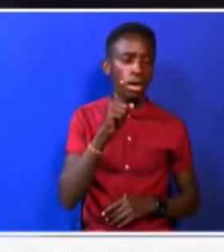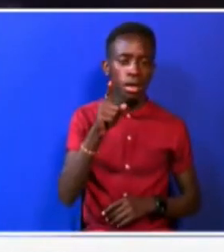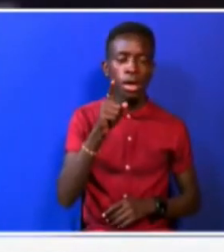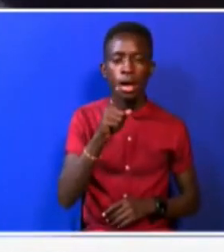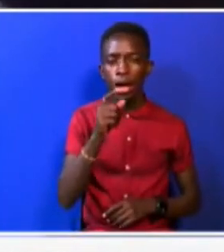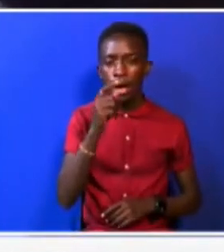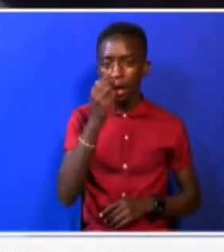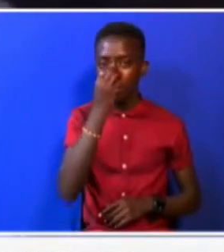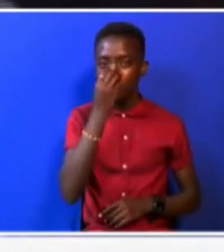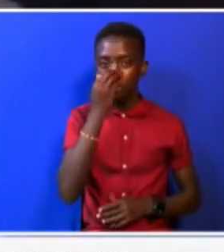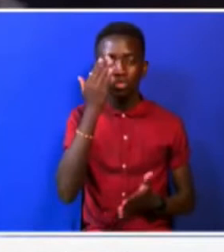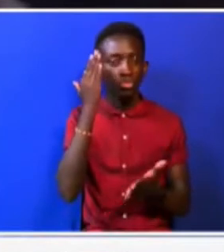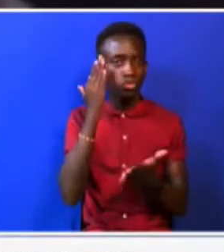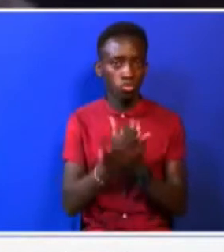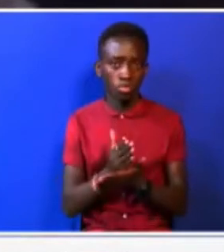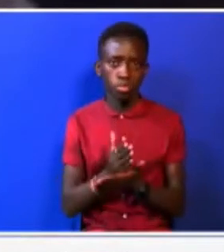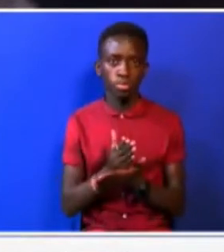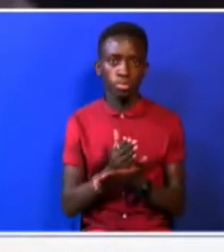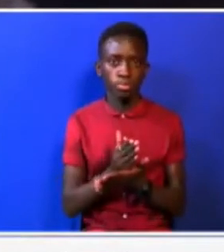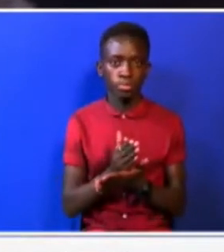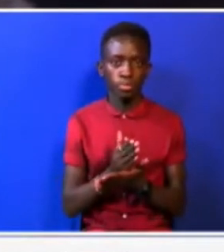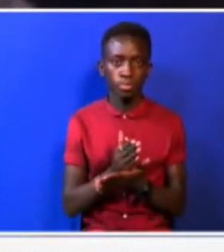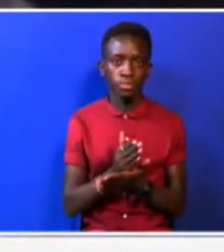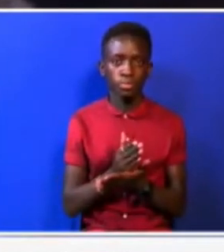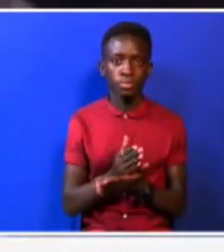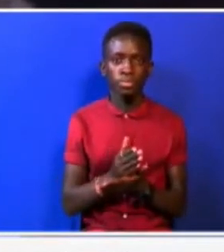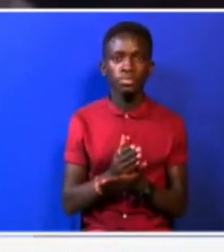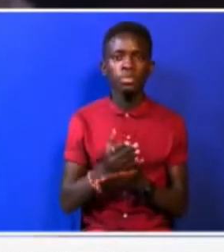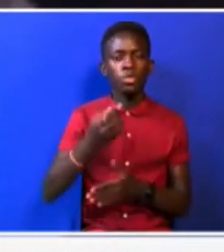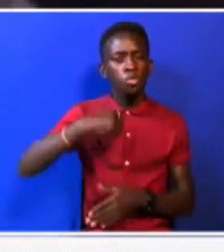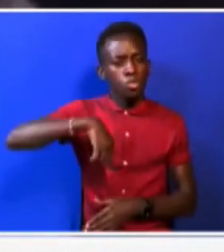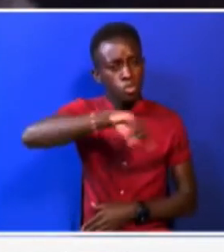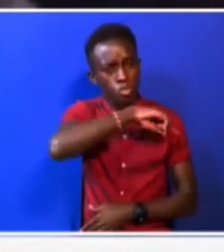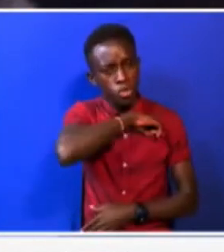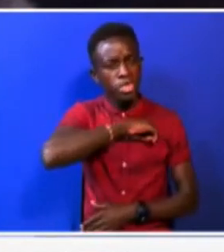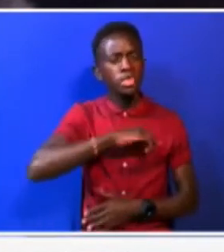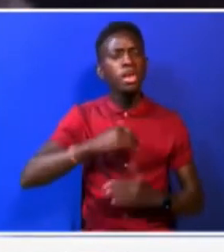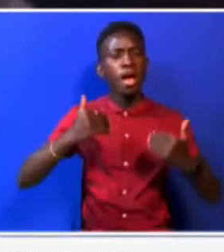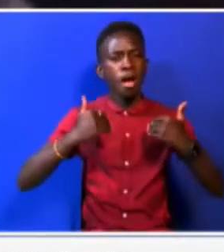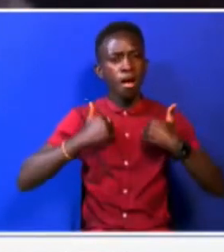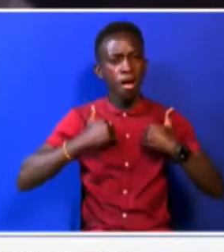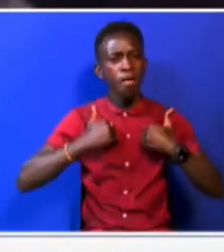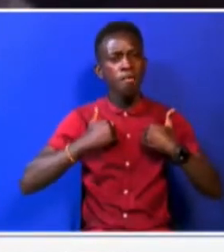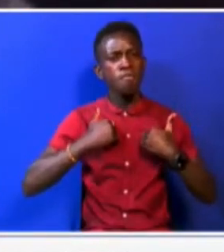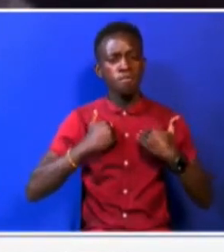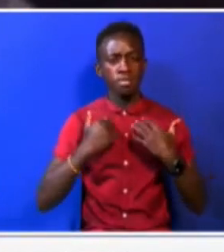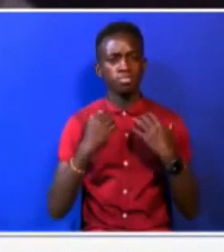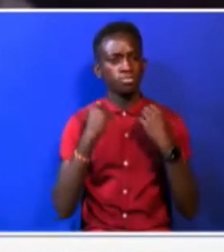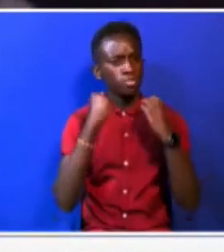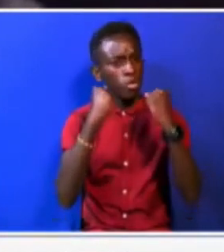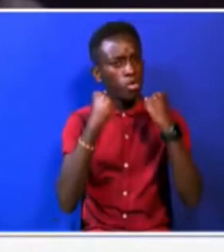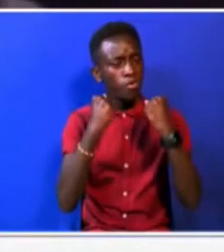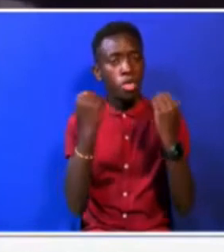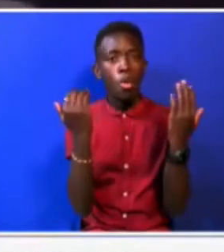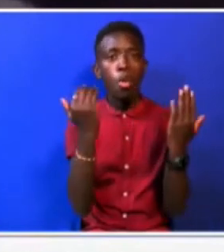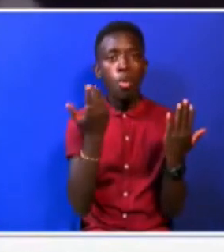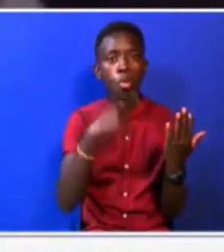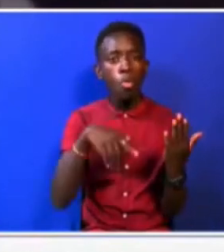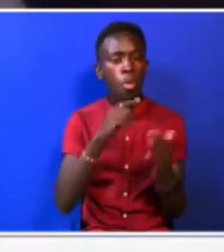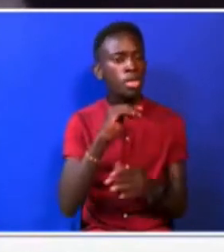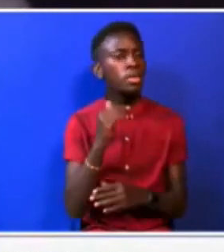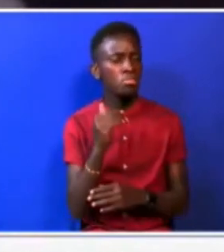alarmist. We have all the confidence in the IBC